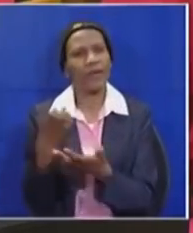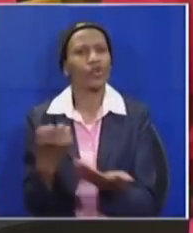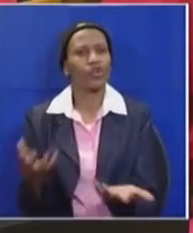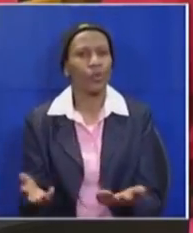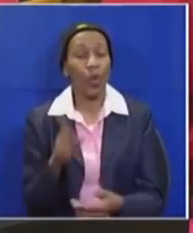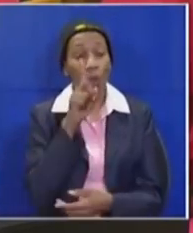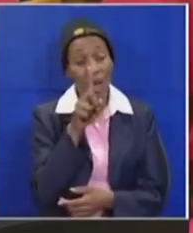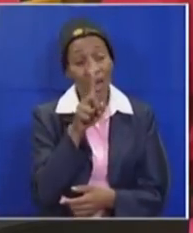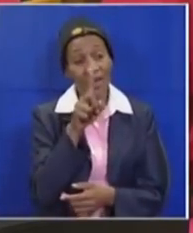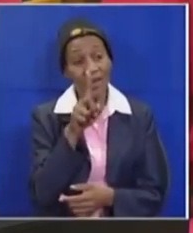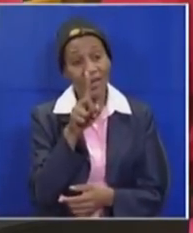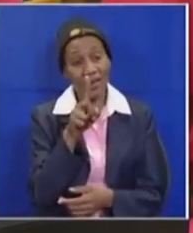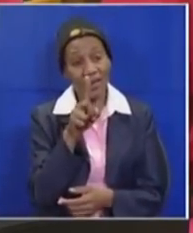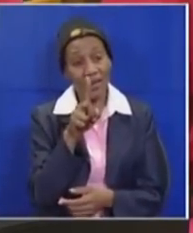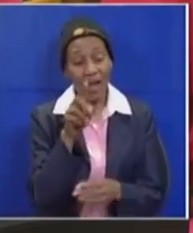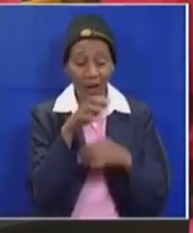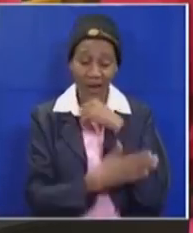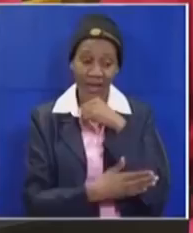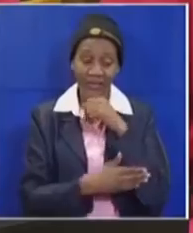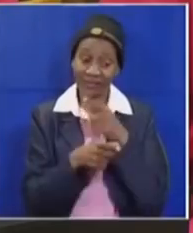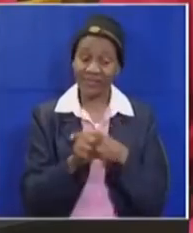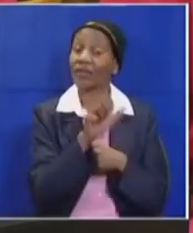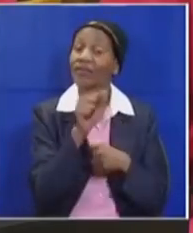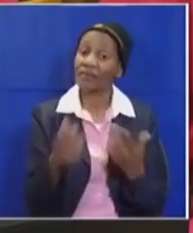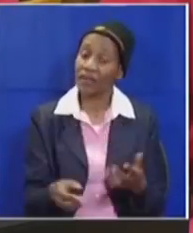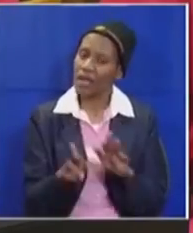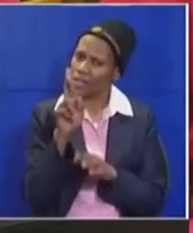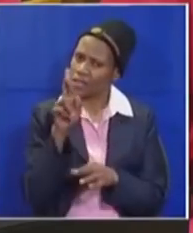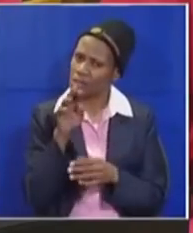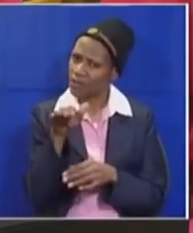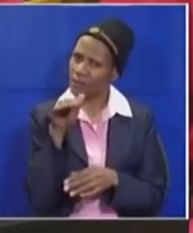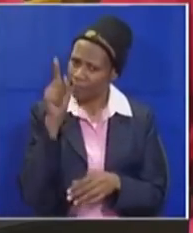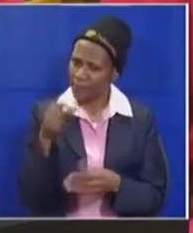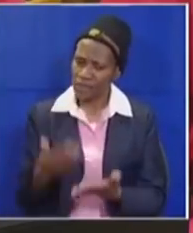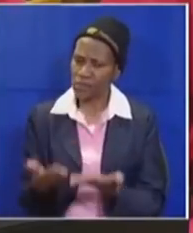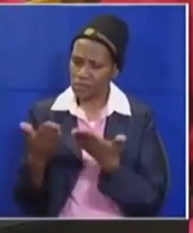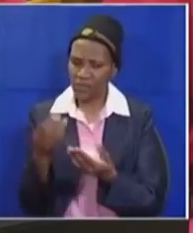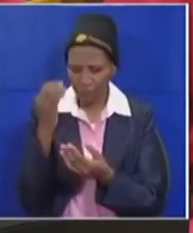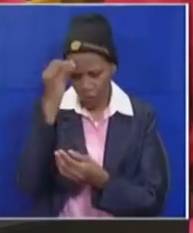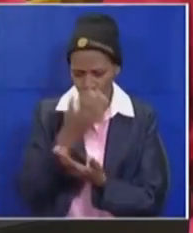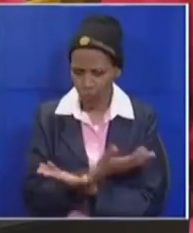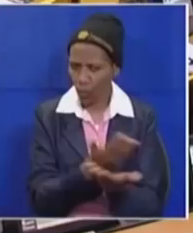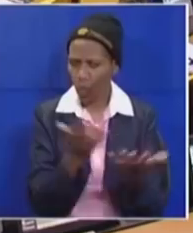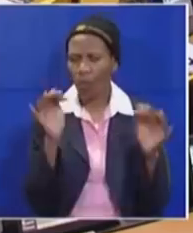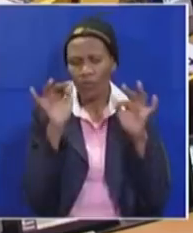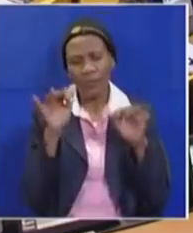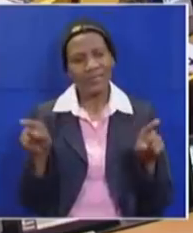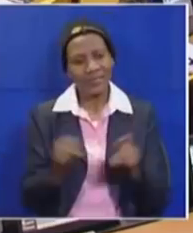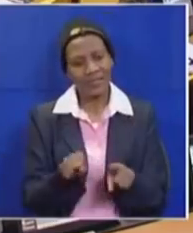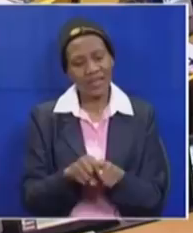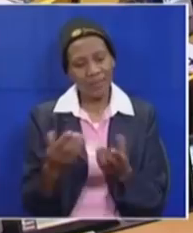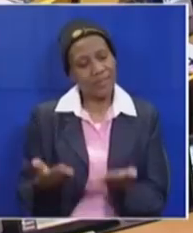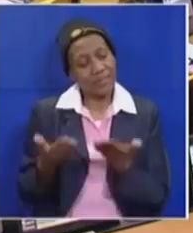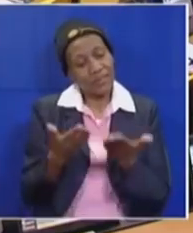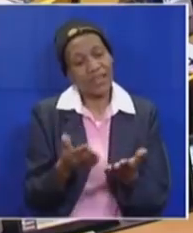countries in the world. The Reserve Bank should serve the interests of the people and the country as a whole, and not a